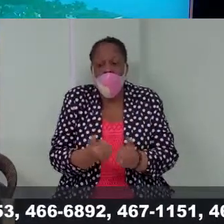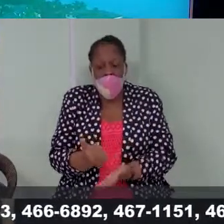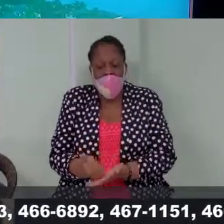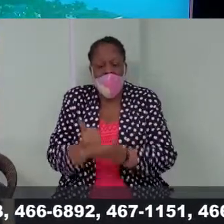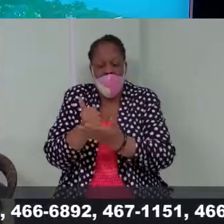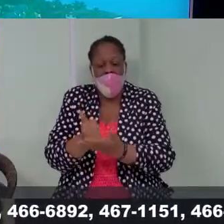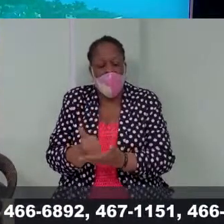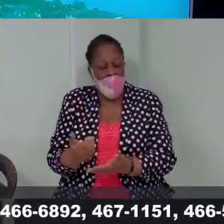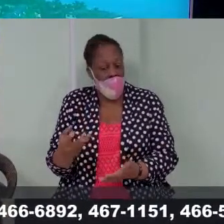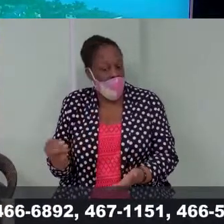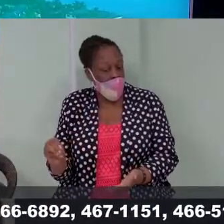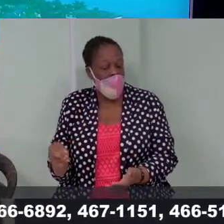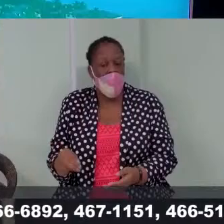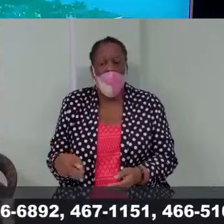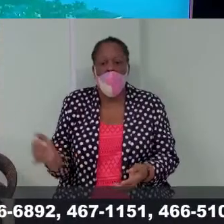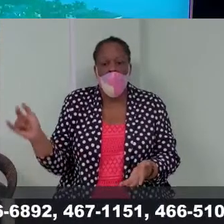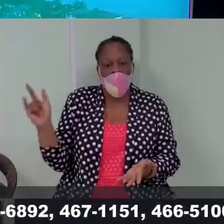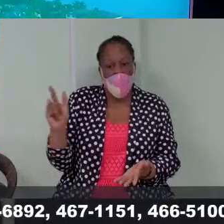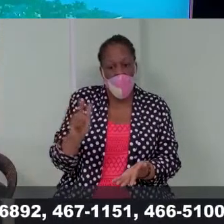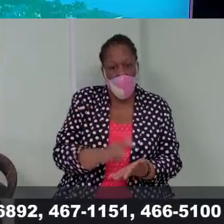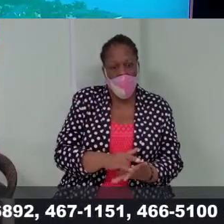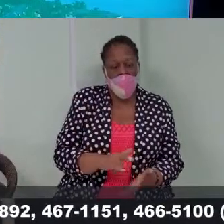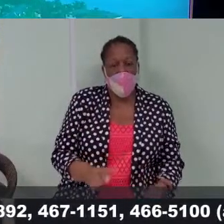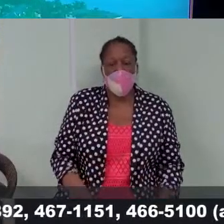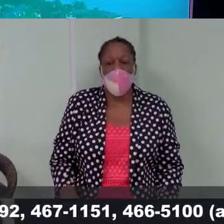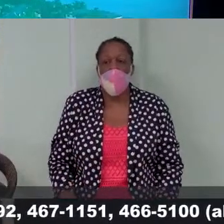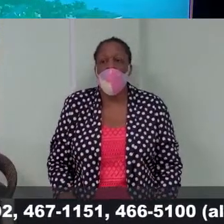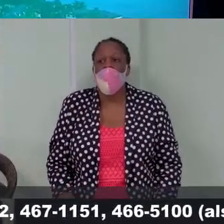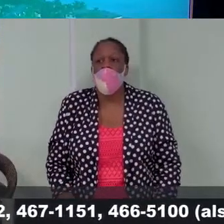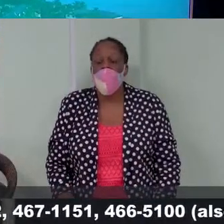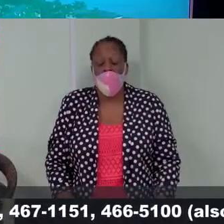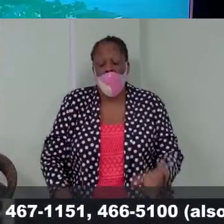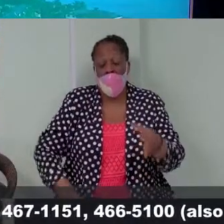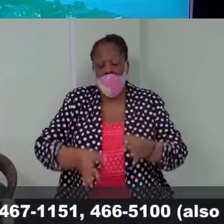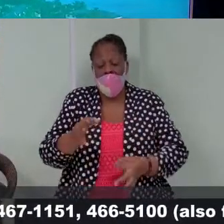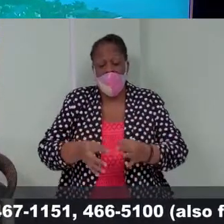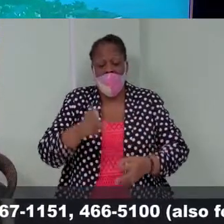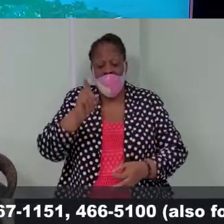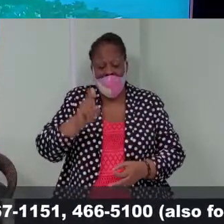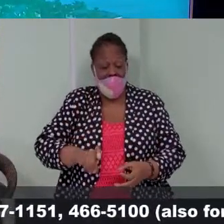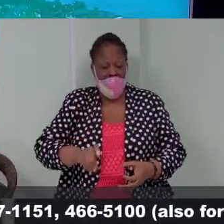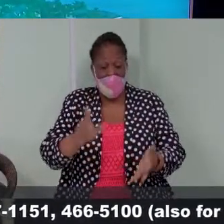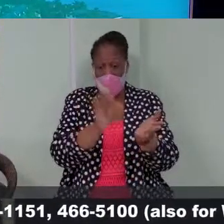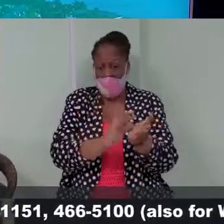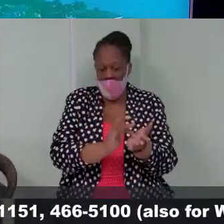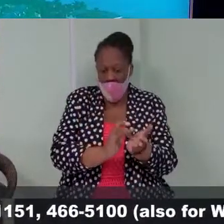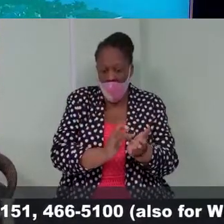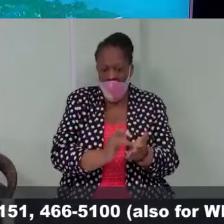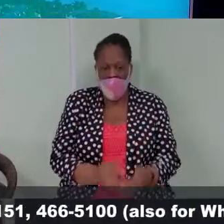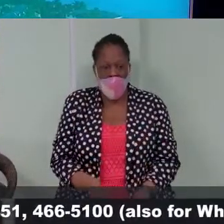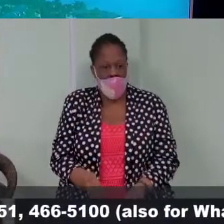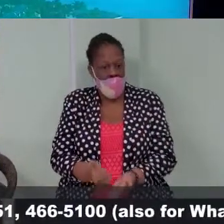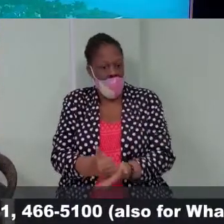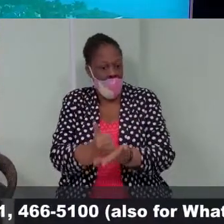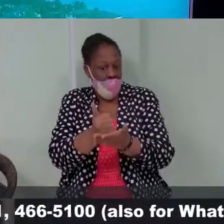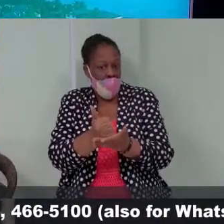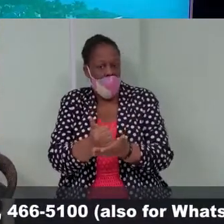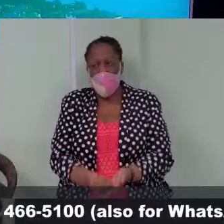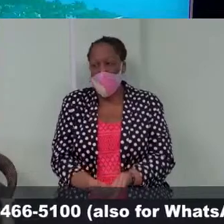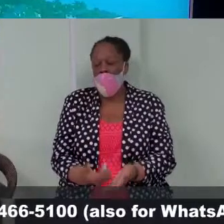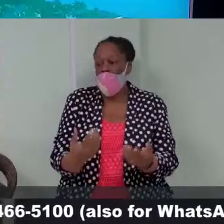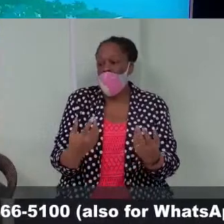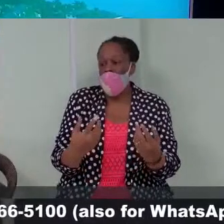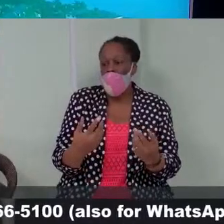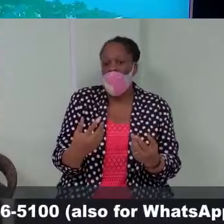even in terms of moving the individual on ground transportation from the airport to the quarantine